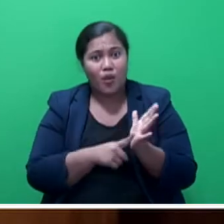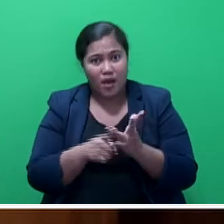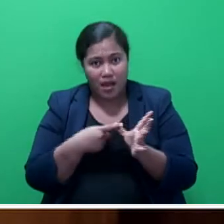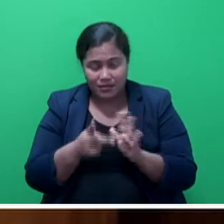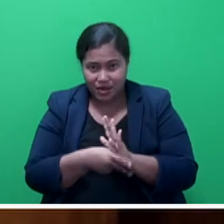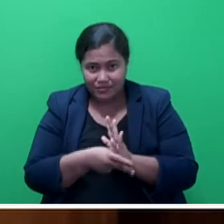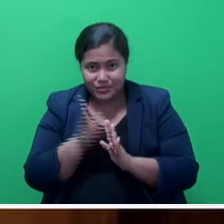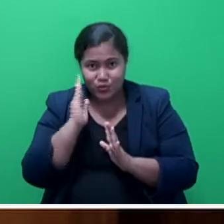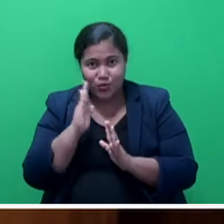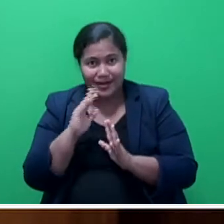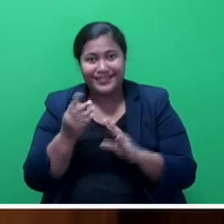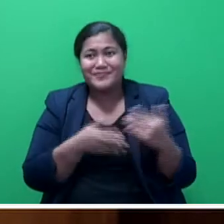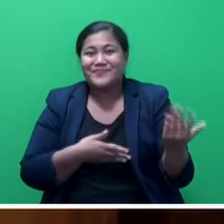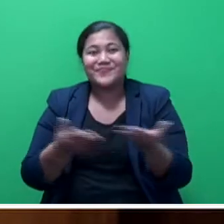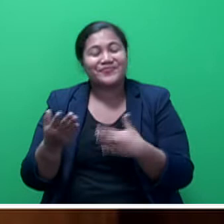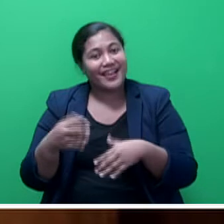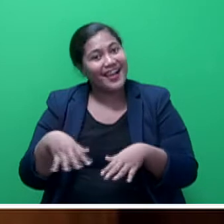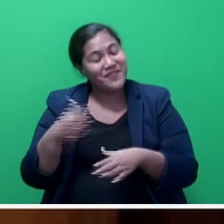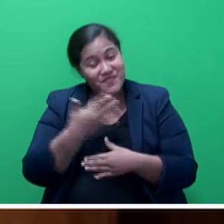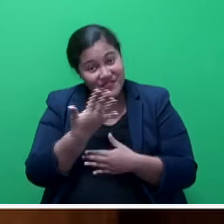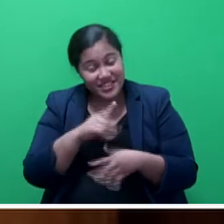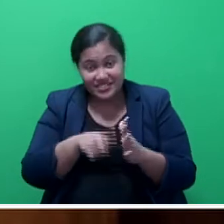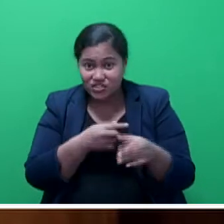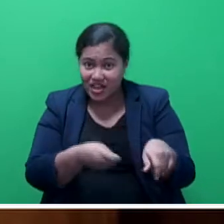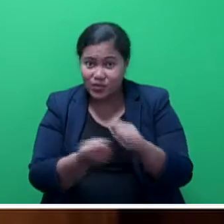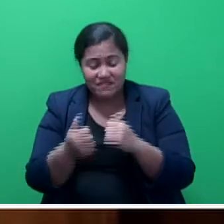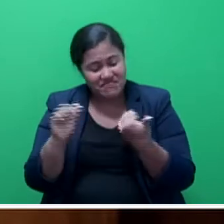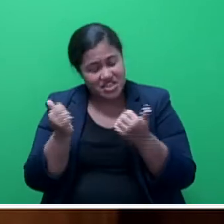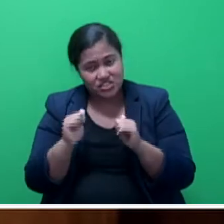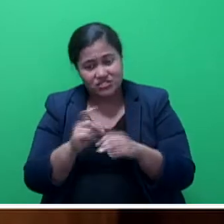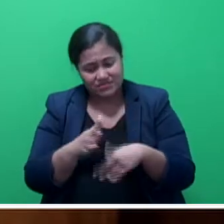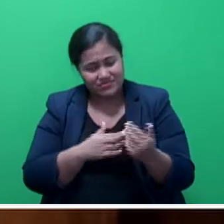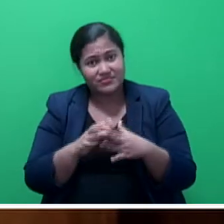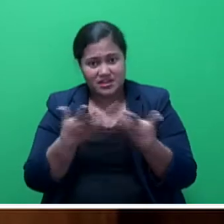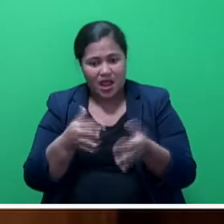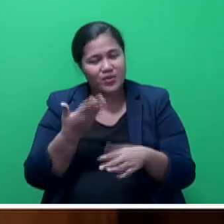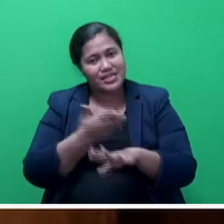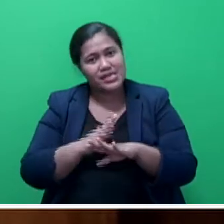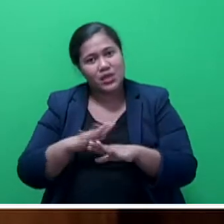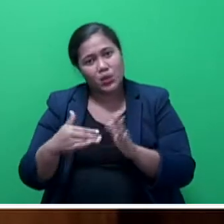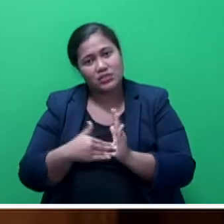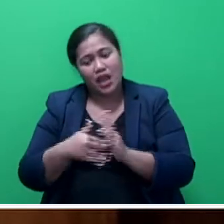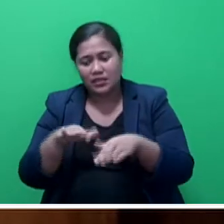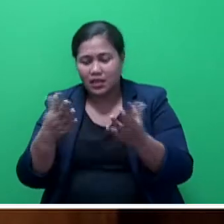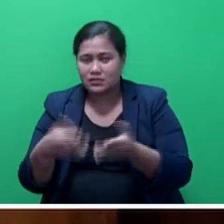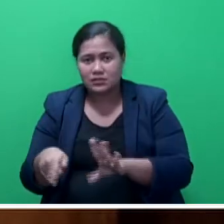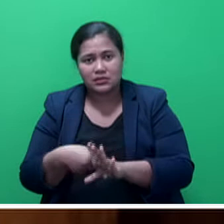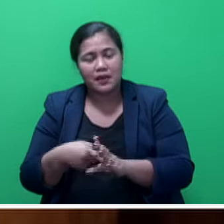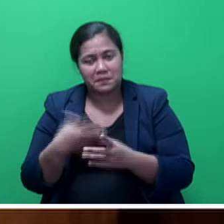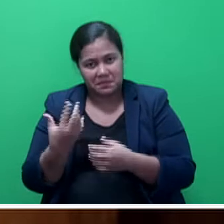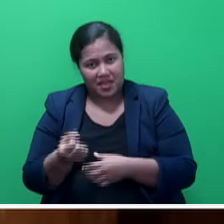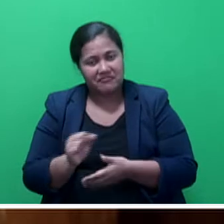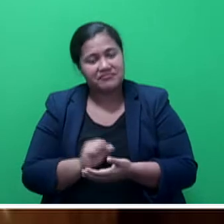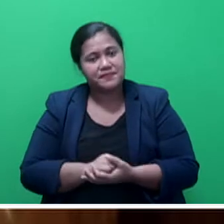back to the Ministry on the 15th of January, completed and fully fitted with the new furniture. In terms of other schools which